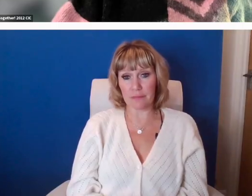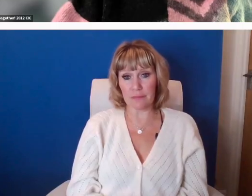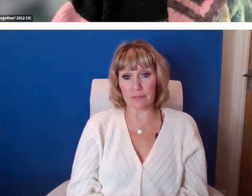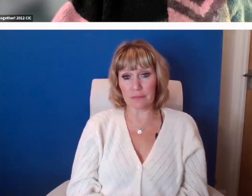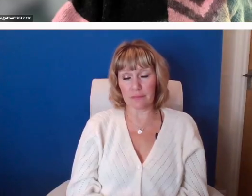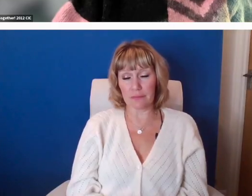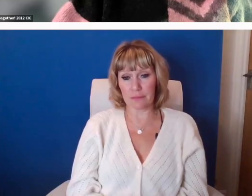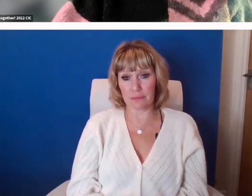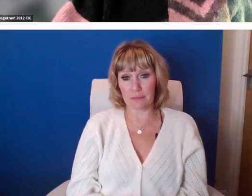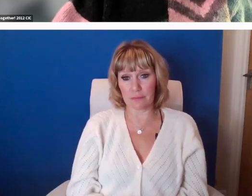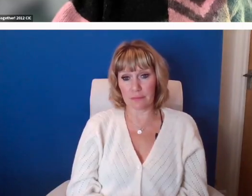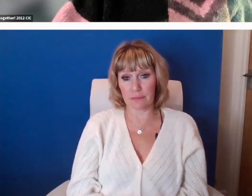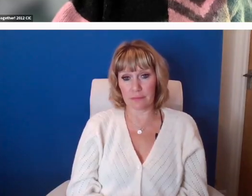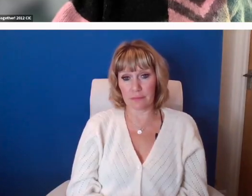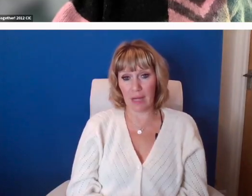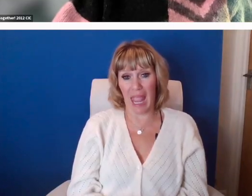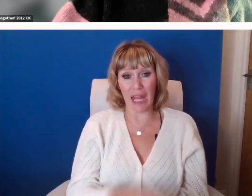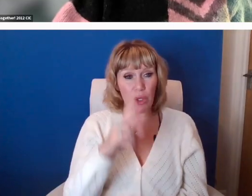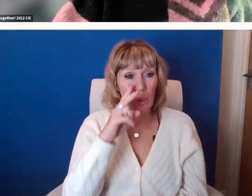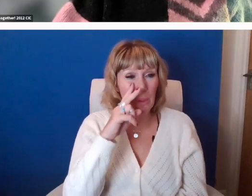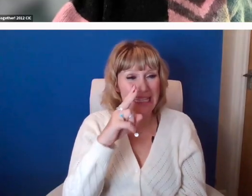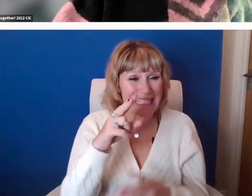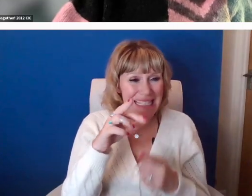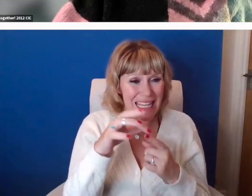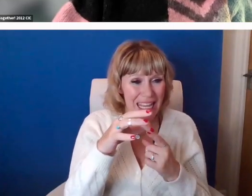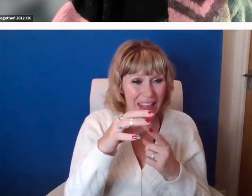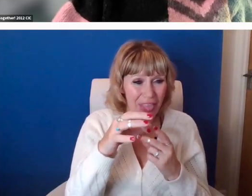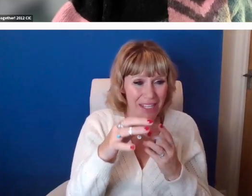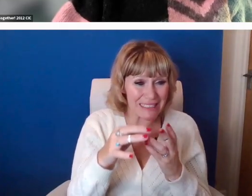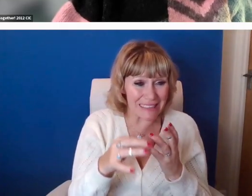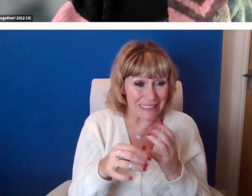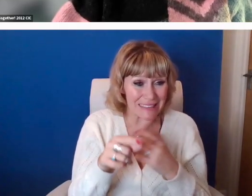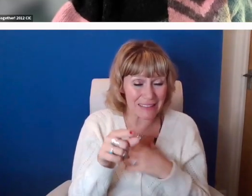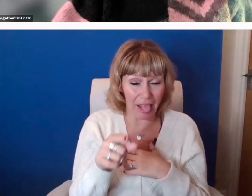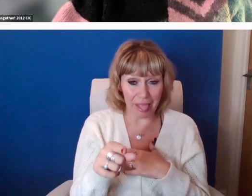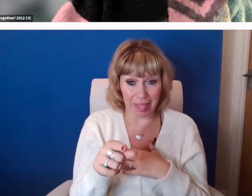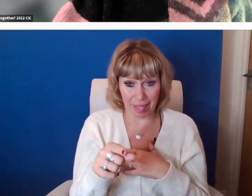just the sheer level of detail here.